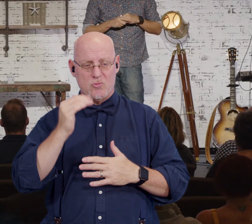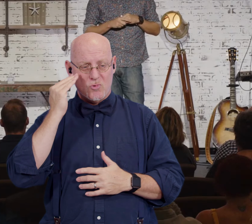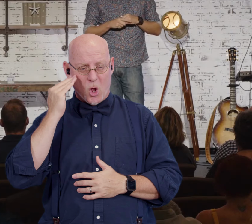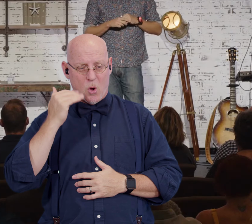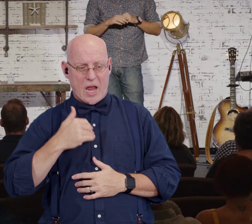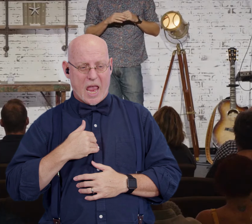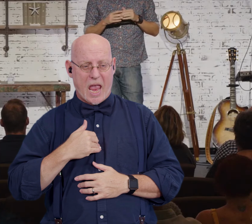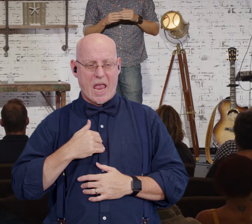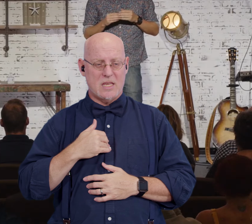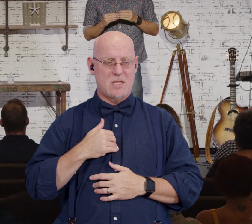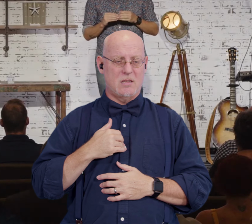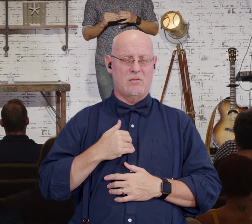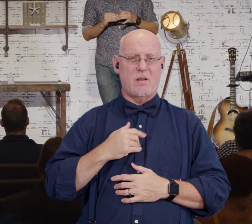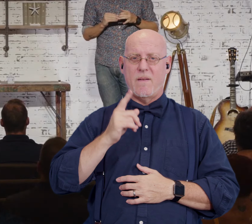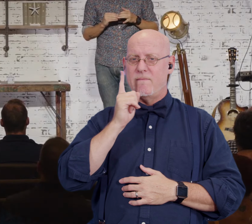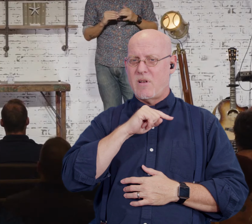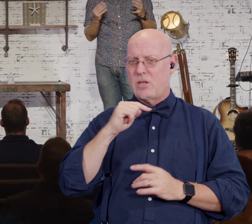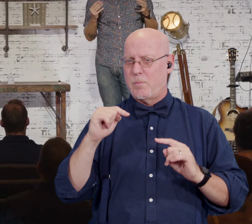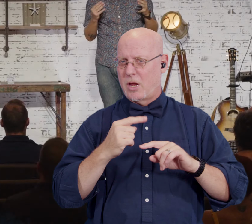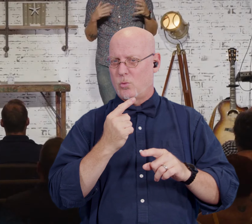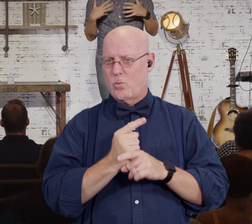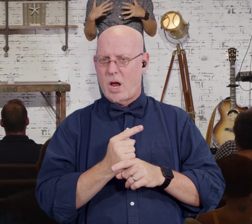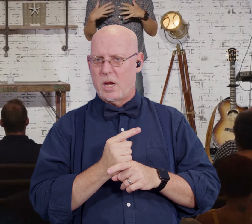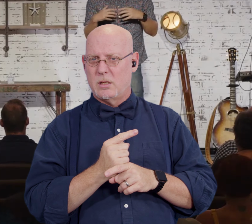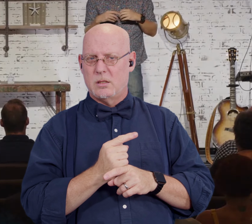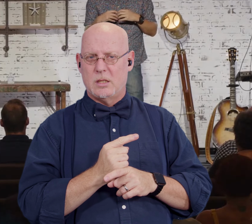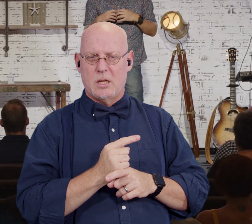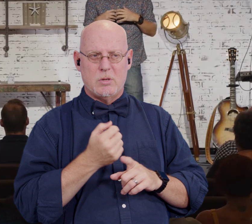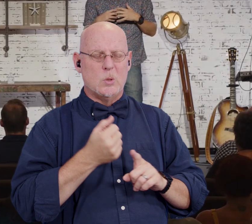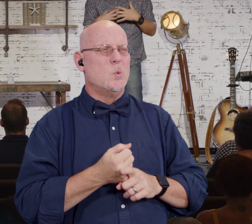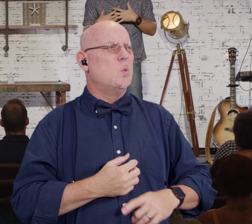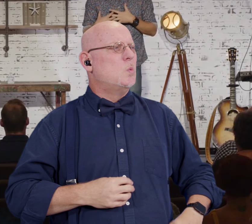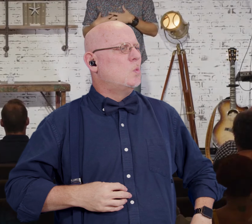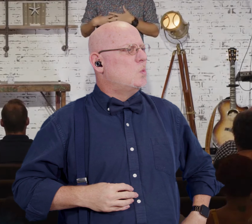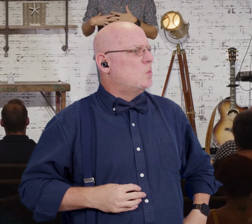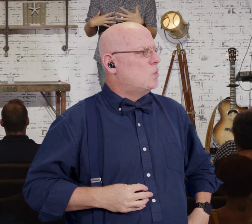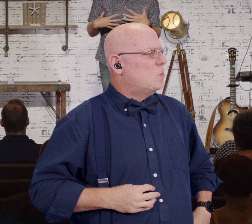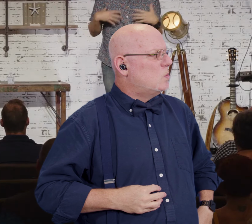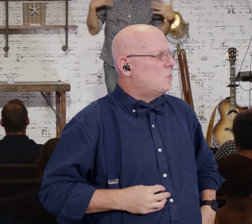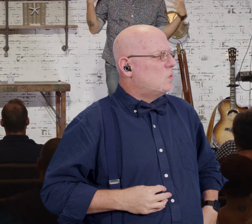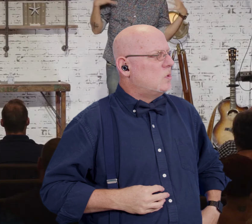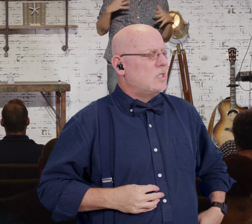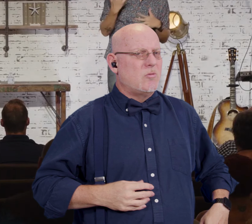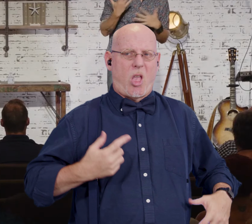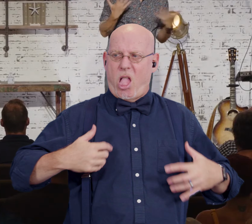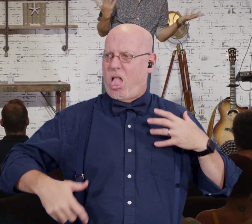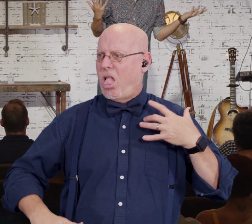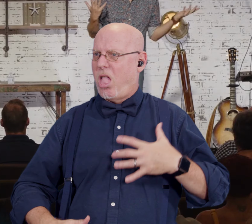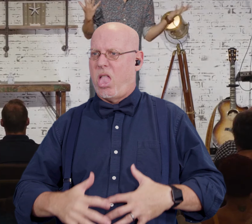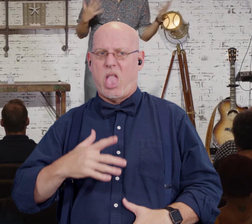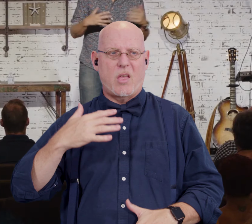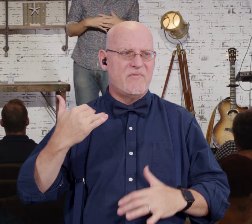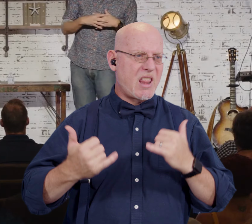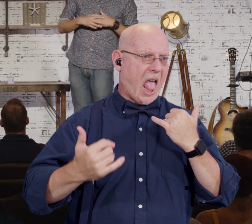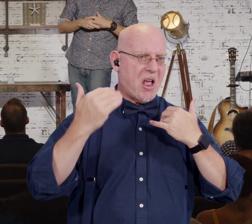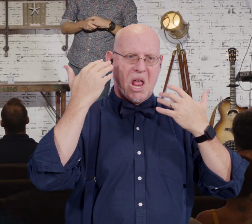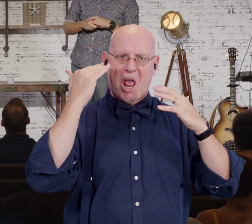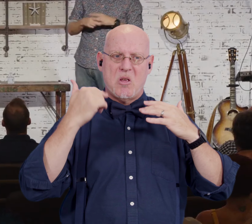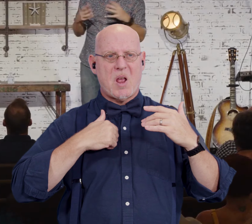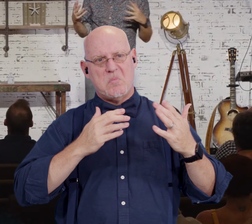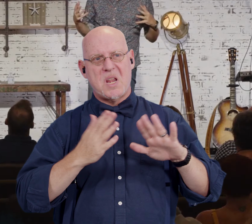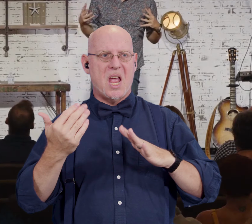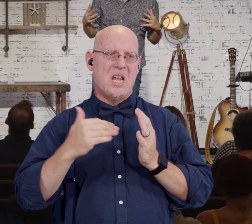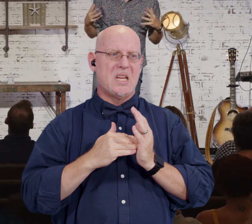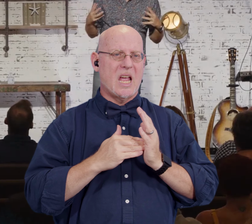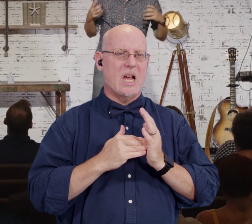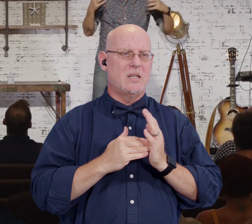that, you know you have these phantom pains, right? Like that just happens where you're like, oh man, it's probably everywhere now. Like I don't, you know, I'm